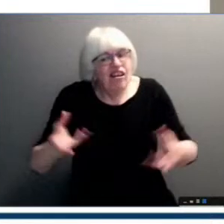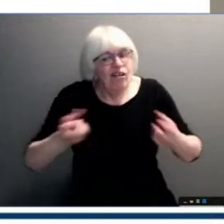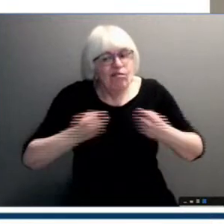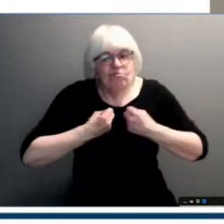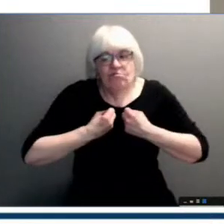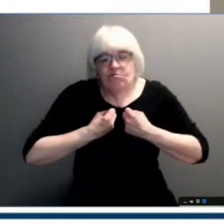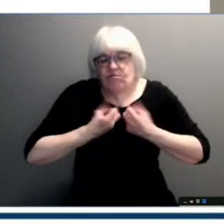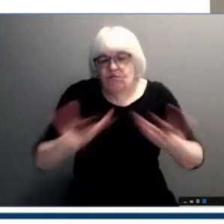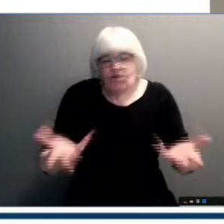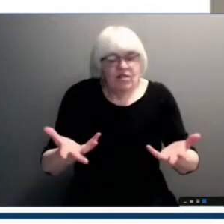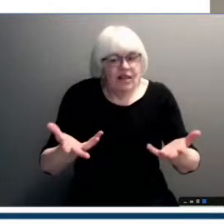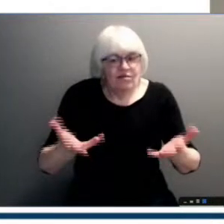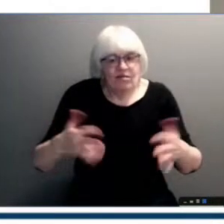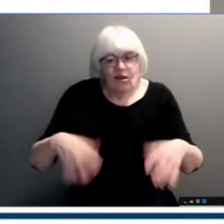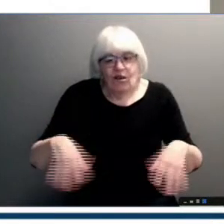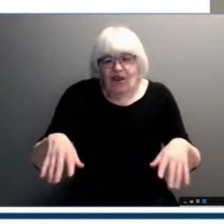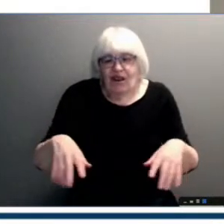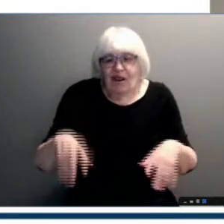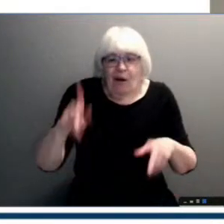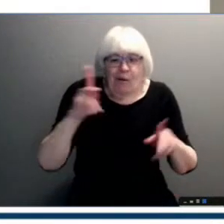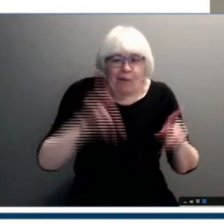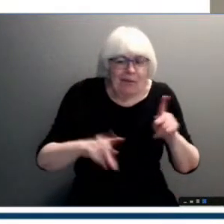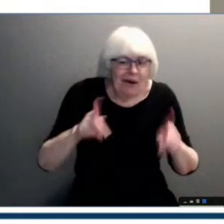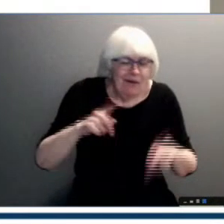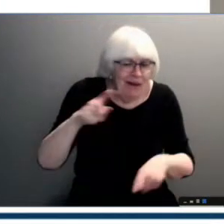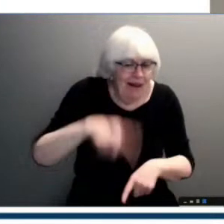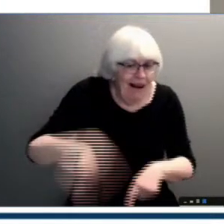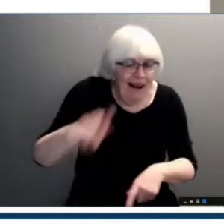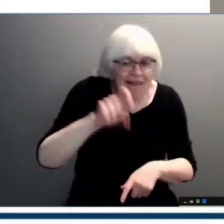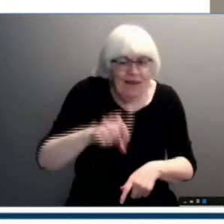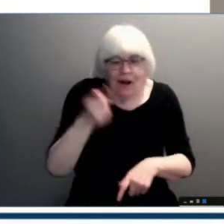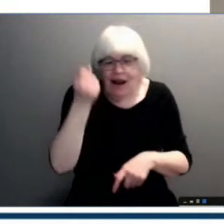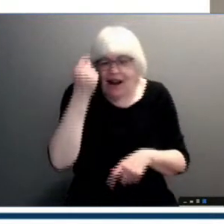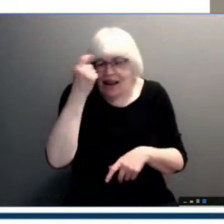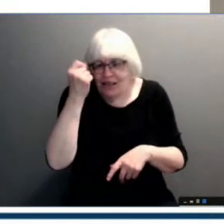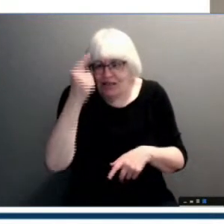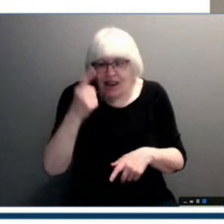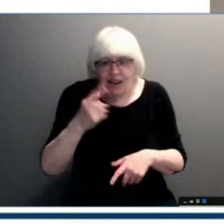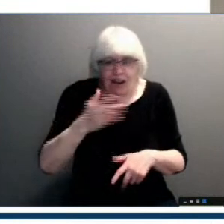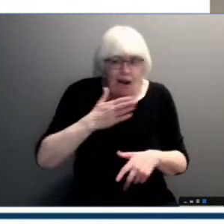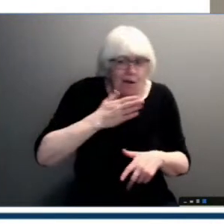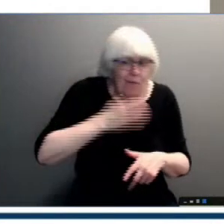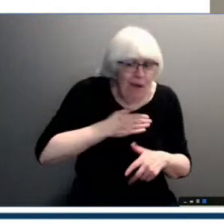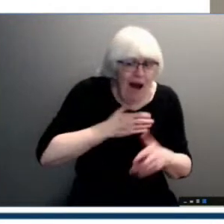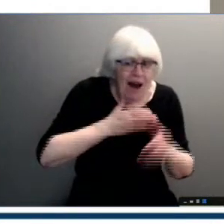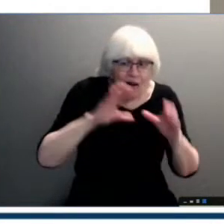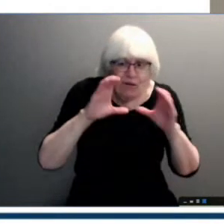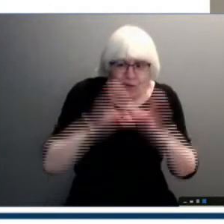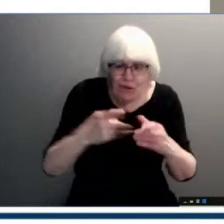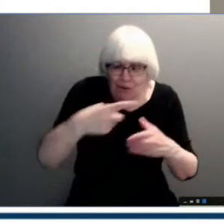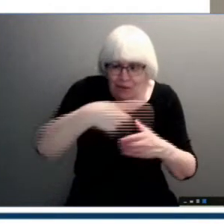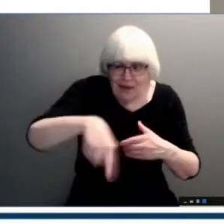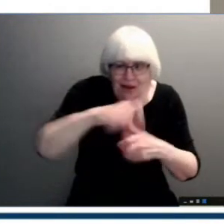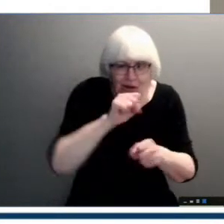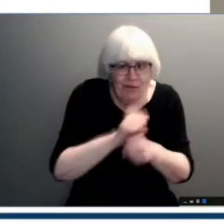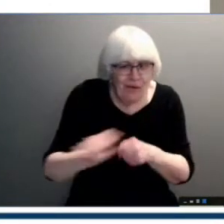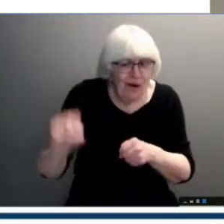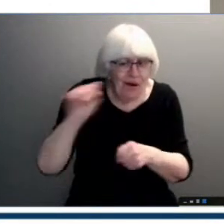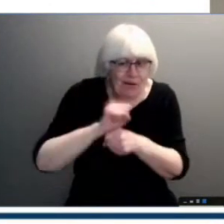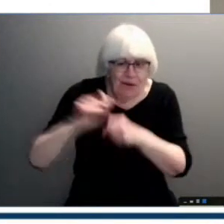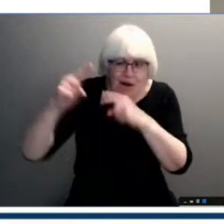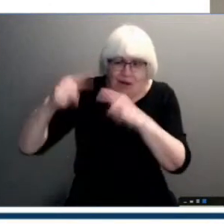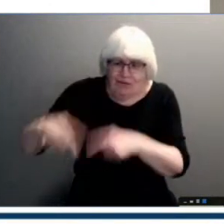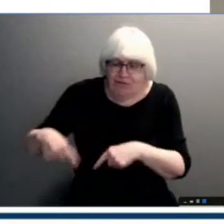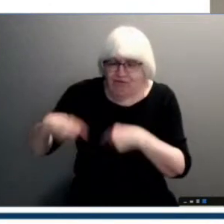have to understand how hard my colleagues in government and healthcare system have worked for the last 2 years